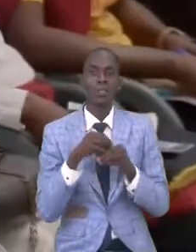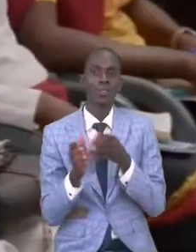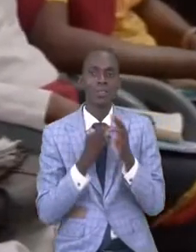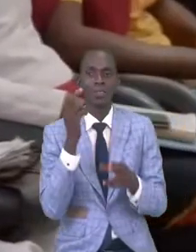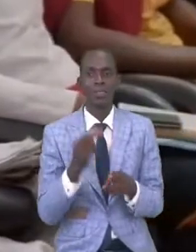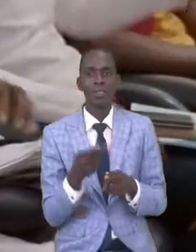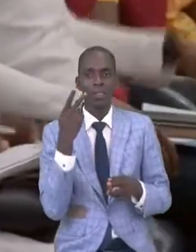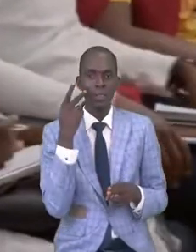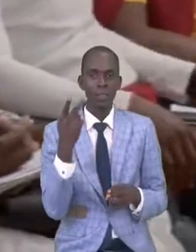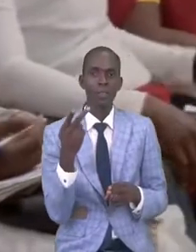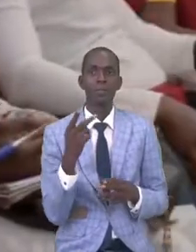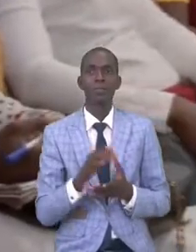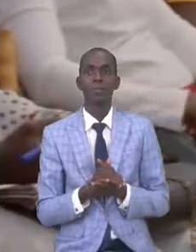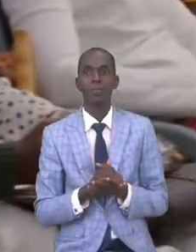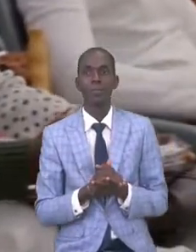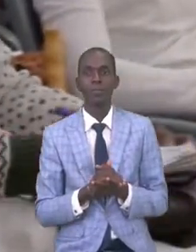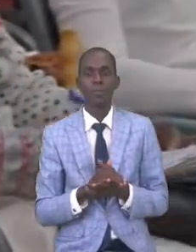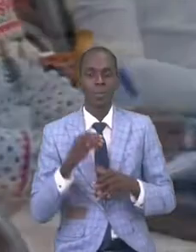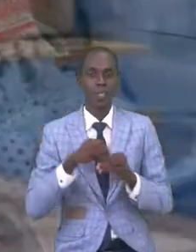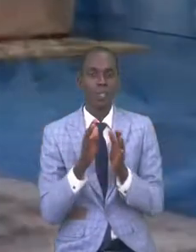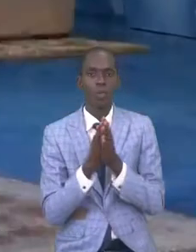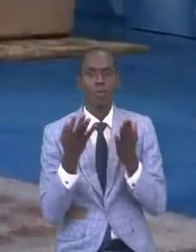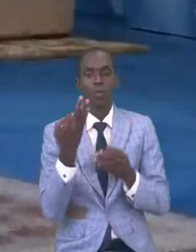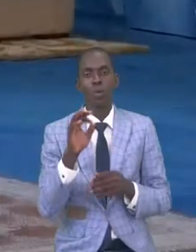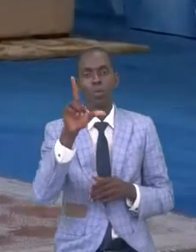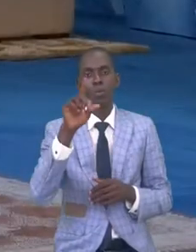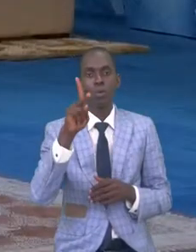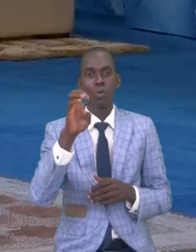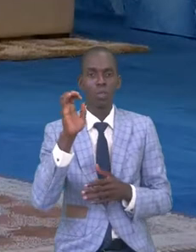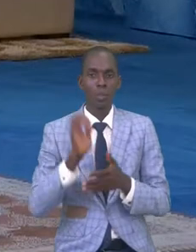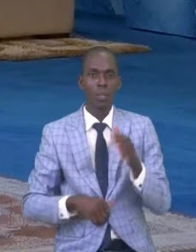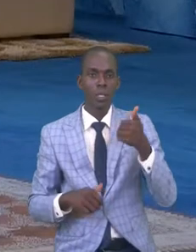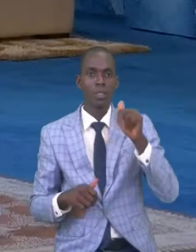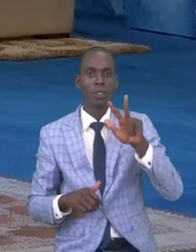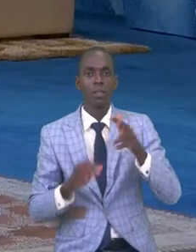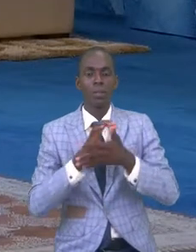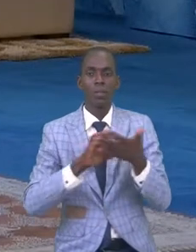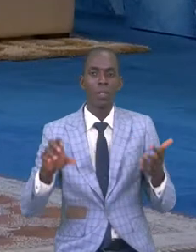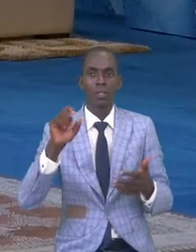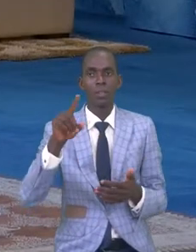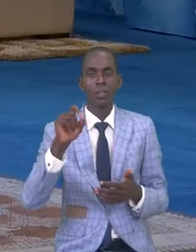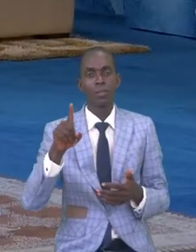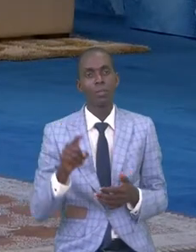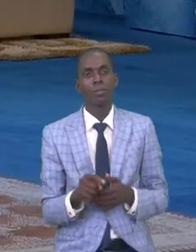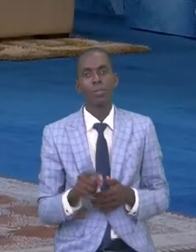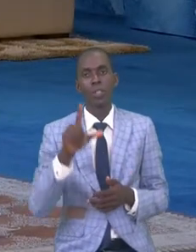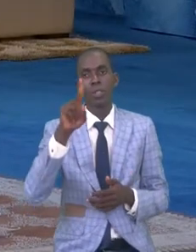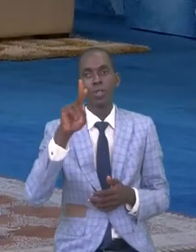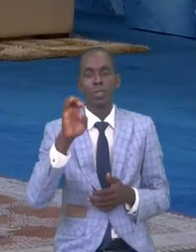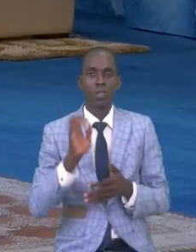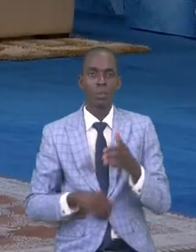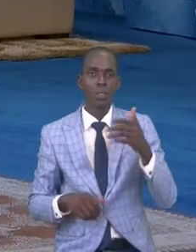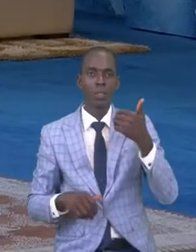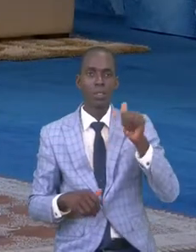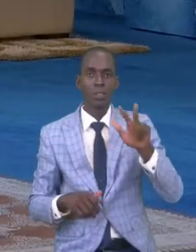at this. Look at this. Luke chapter 13. And I'm reading from verse 11. And